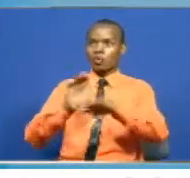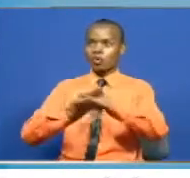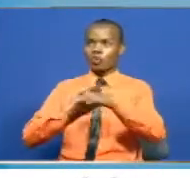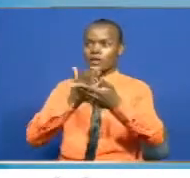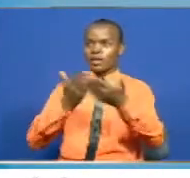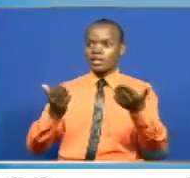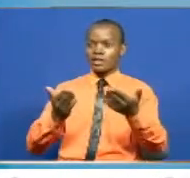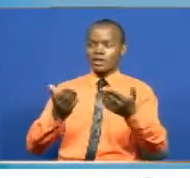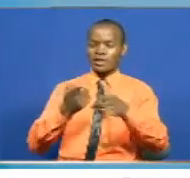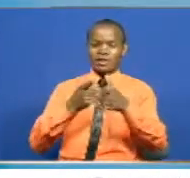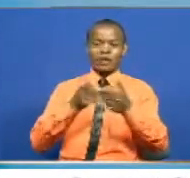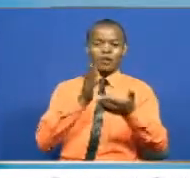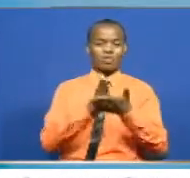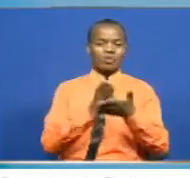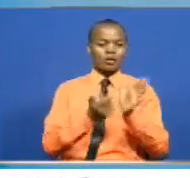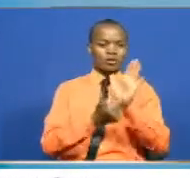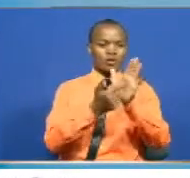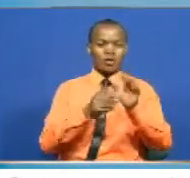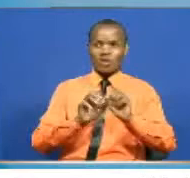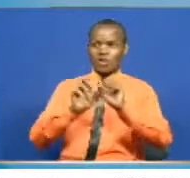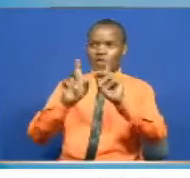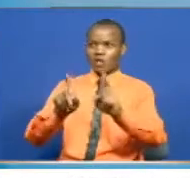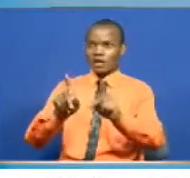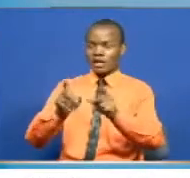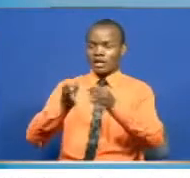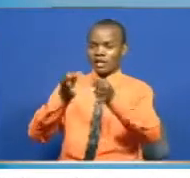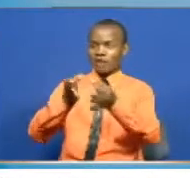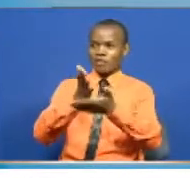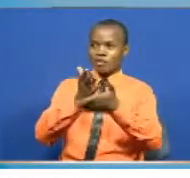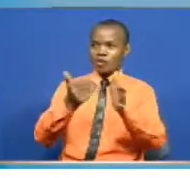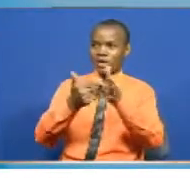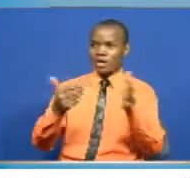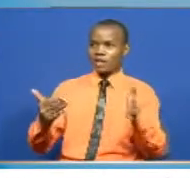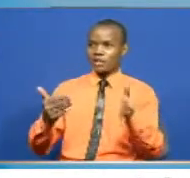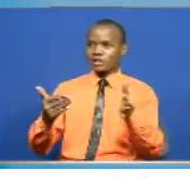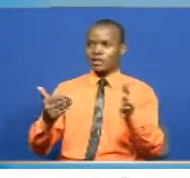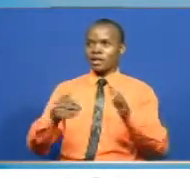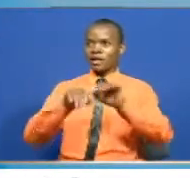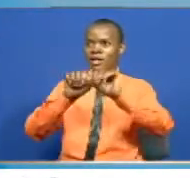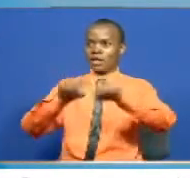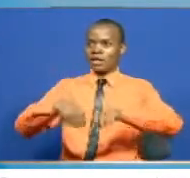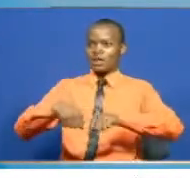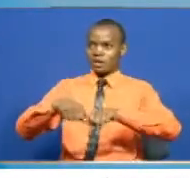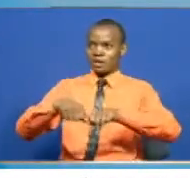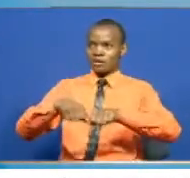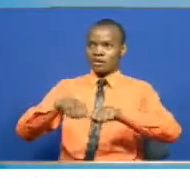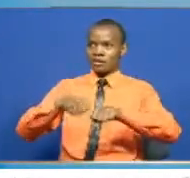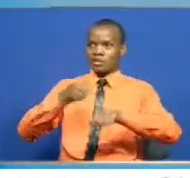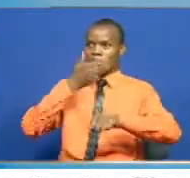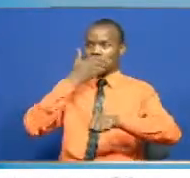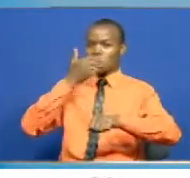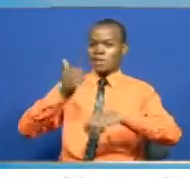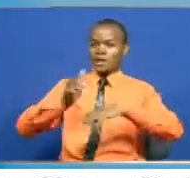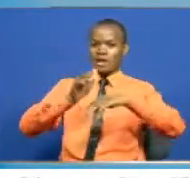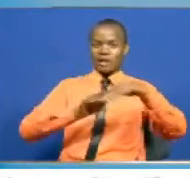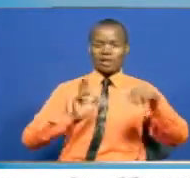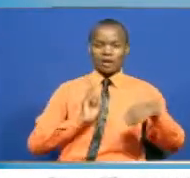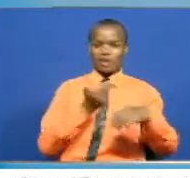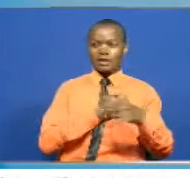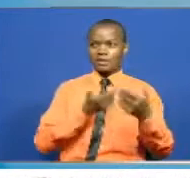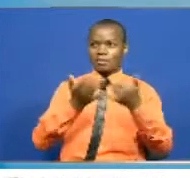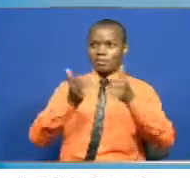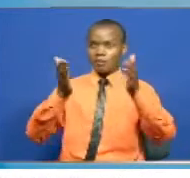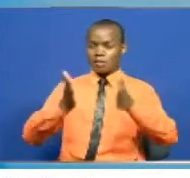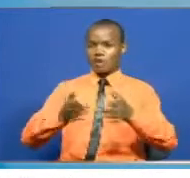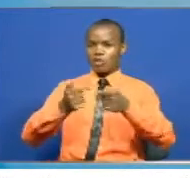okay, let me go against the so-called better than us players or